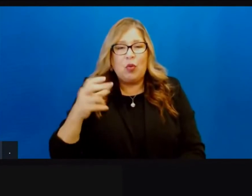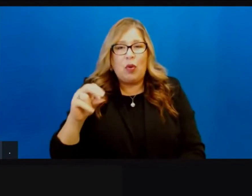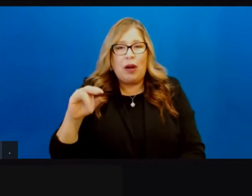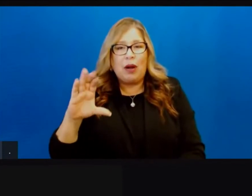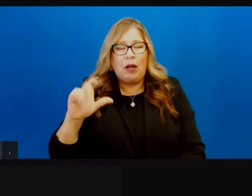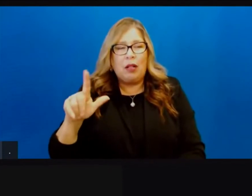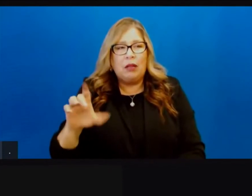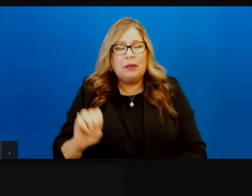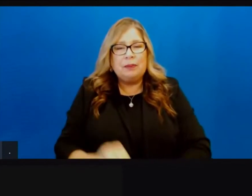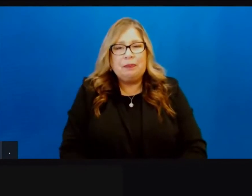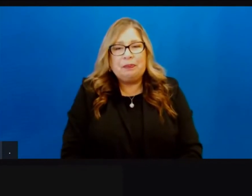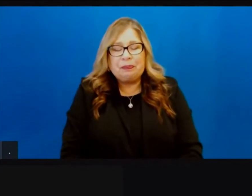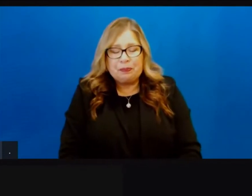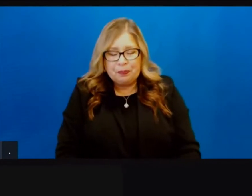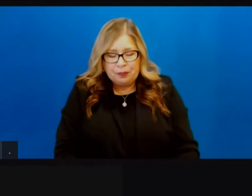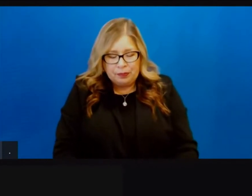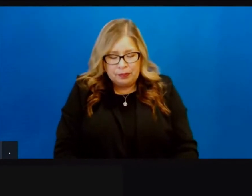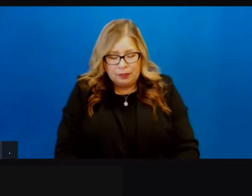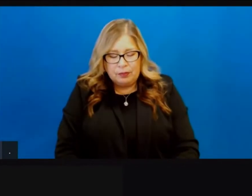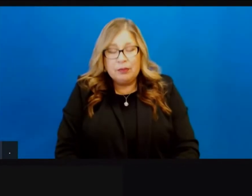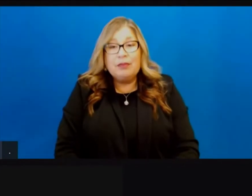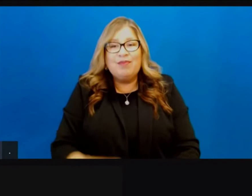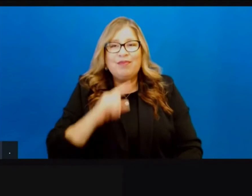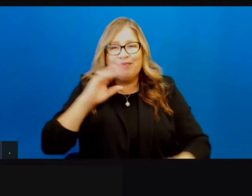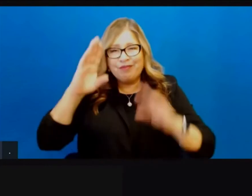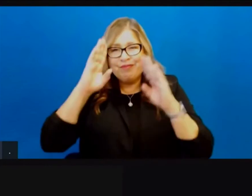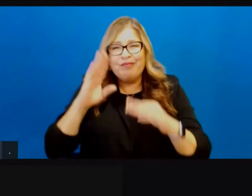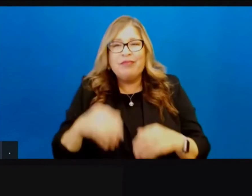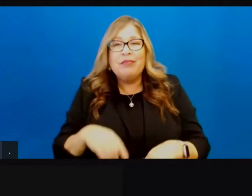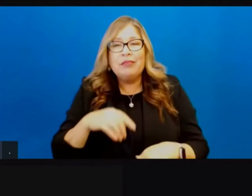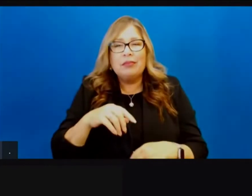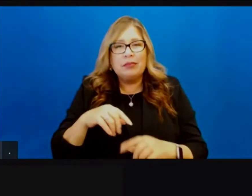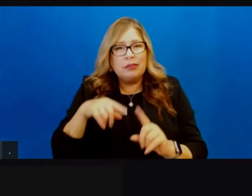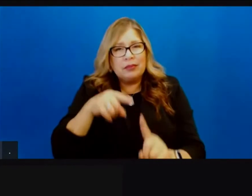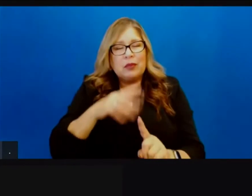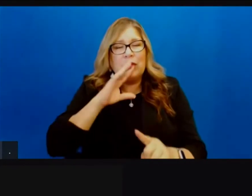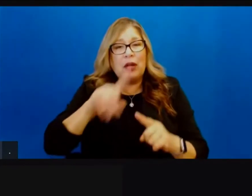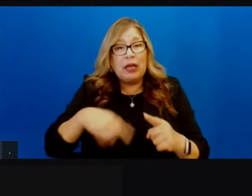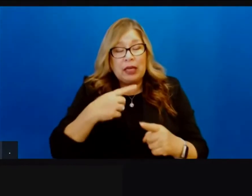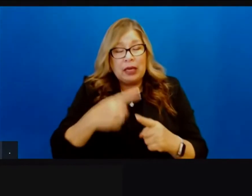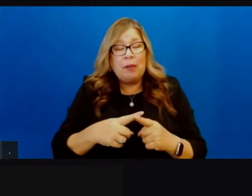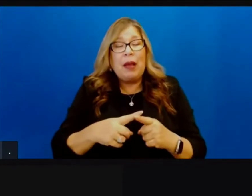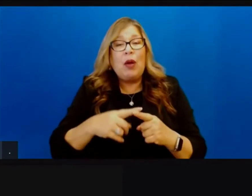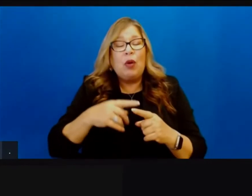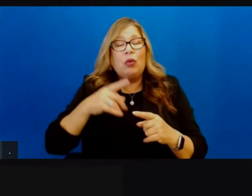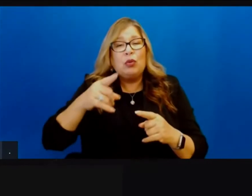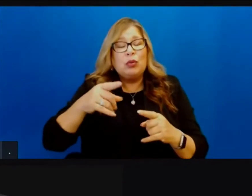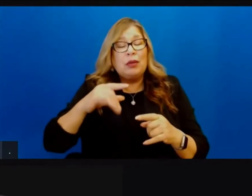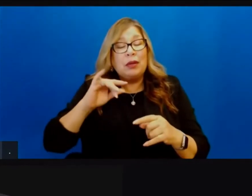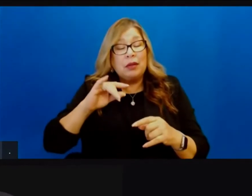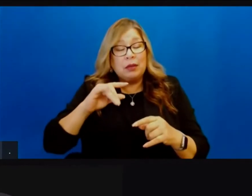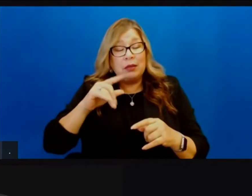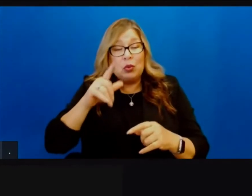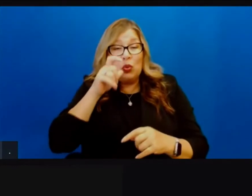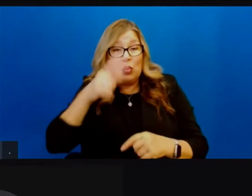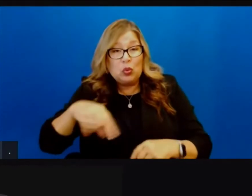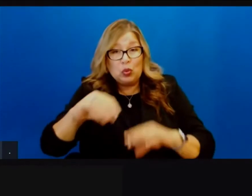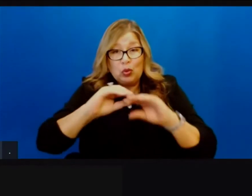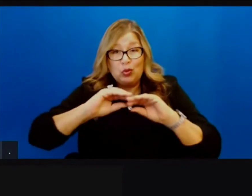Hi, Dr. Galley. My question is about the lifting the indoor mask requirements for unvaccinated residents and the general